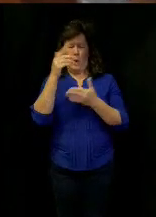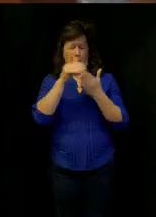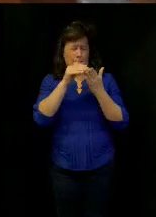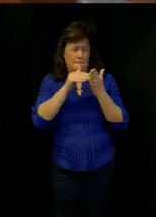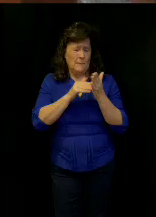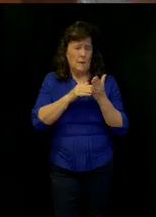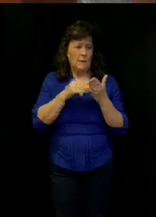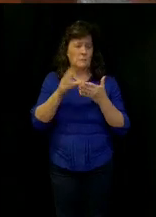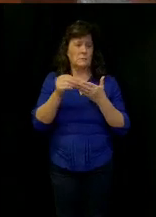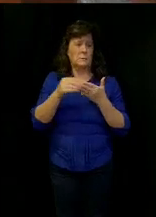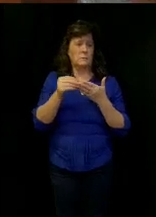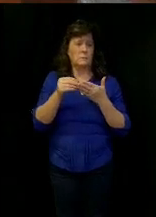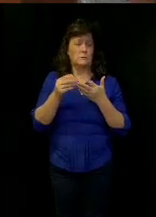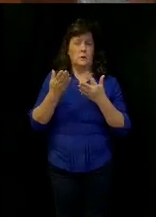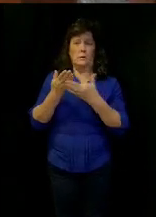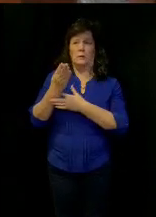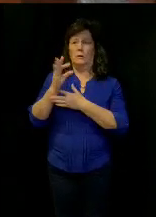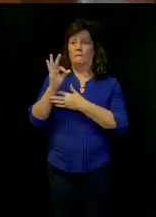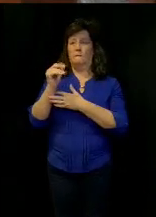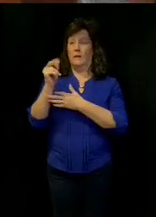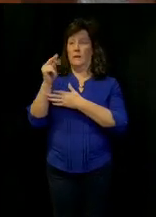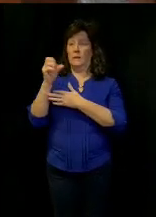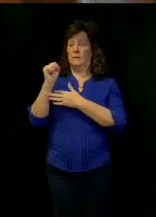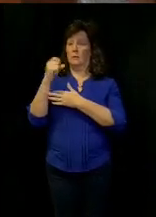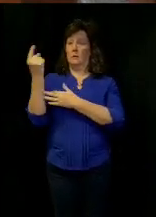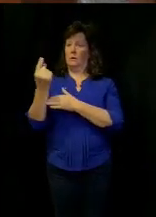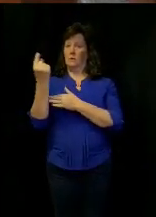million through fans only.